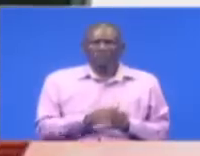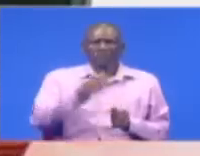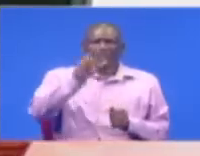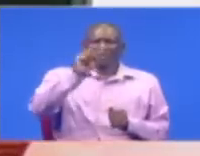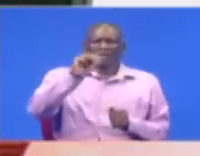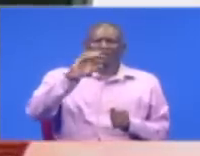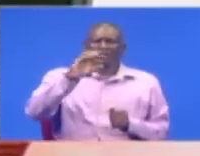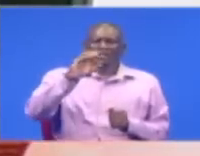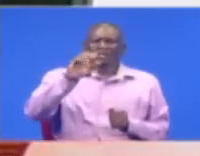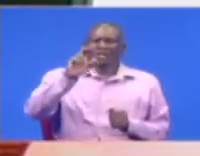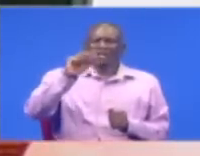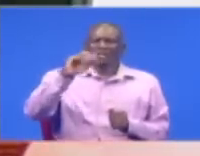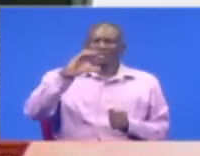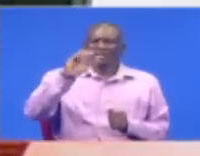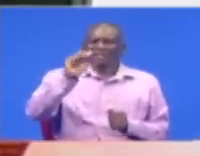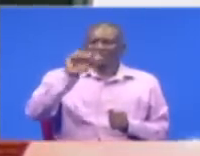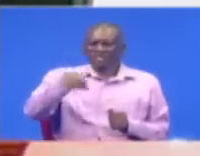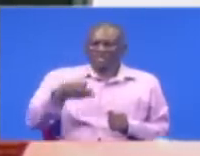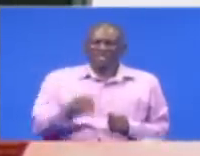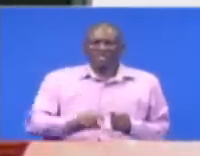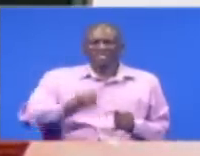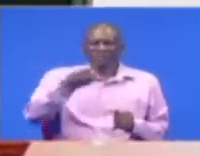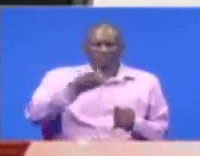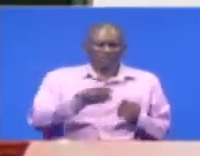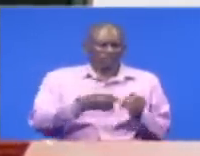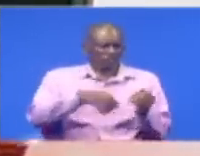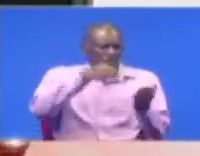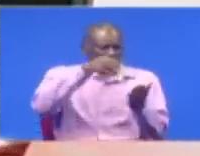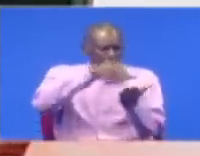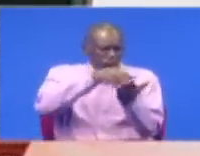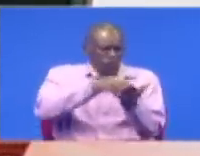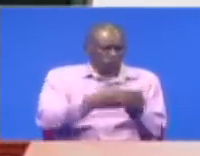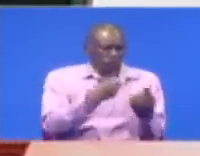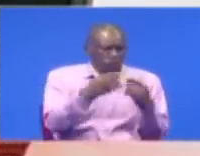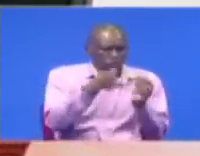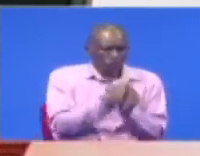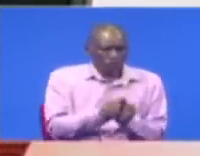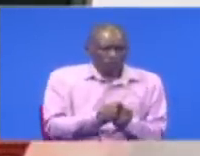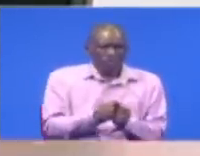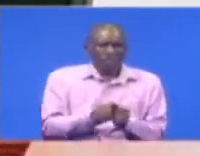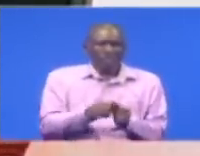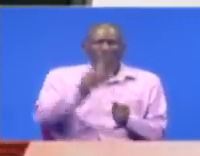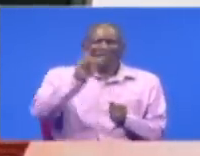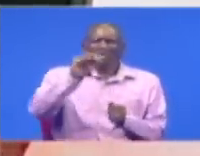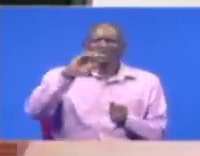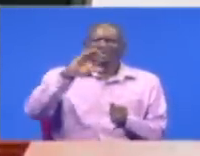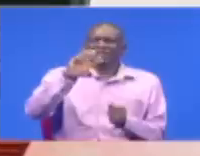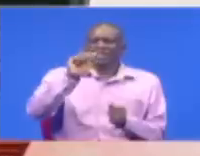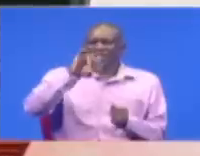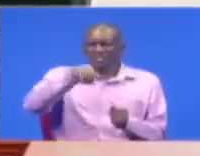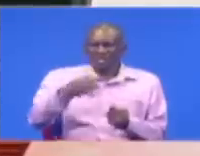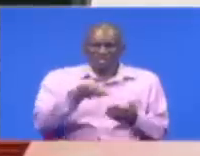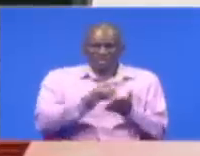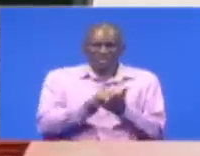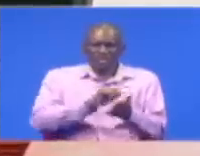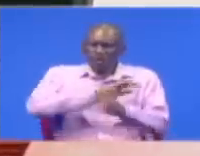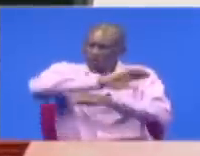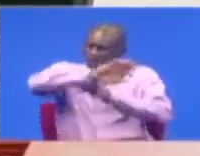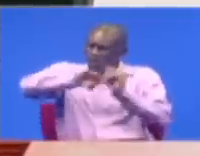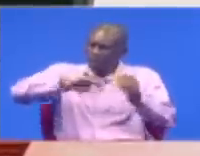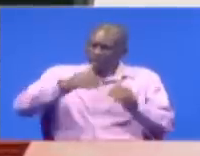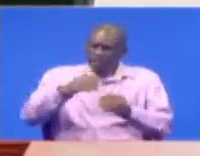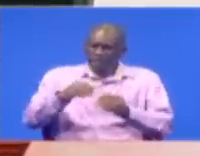NCAJ becomes the first port of call. The beauty with NCAJ is that all the other